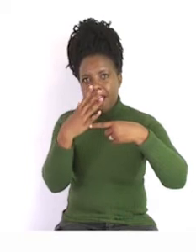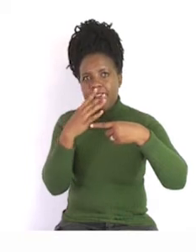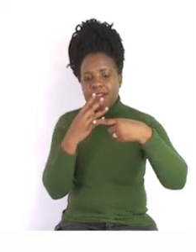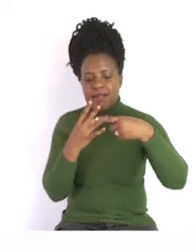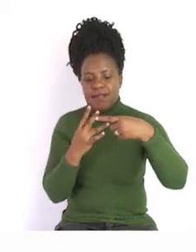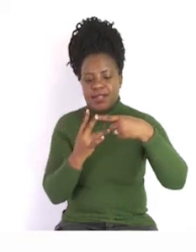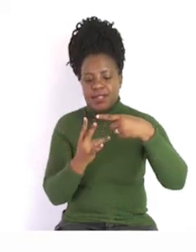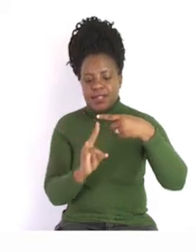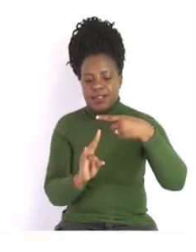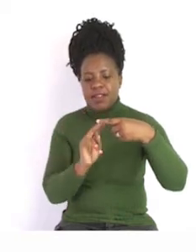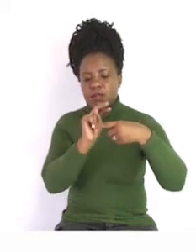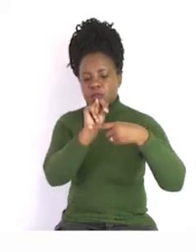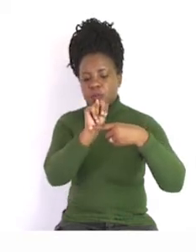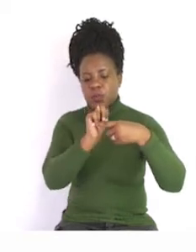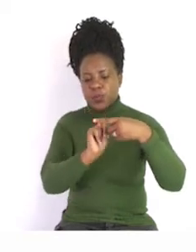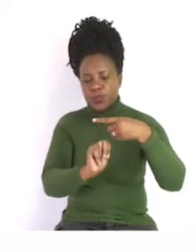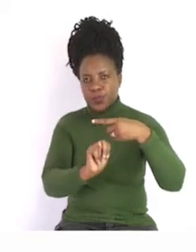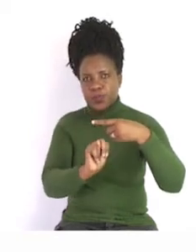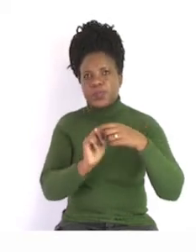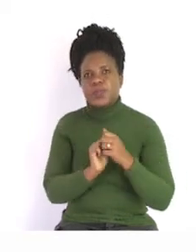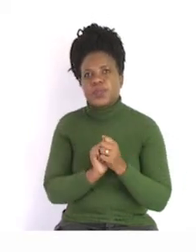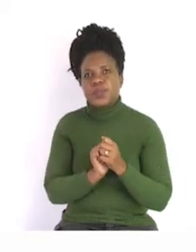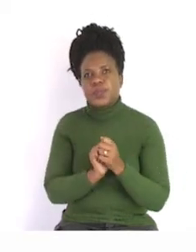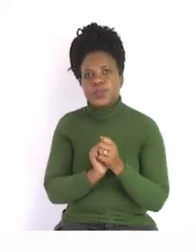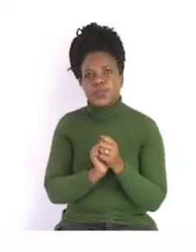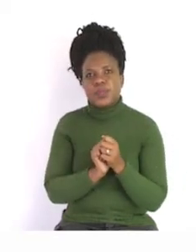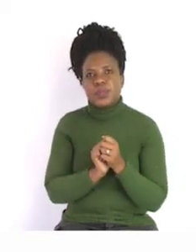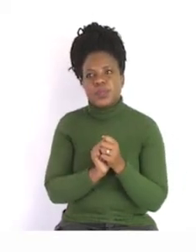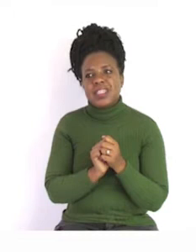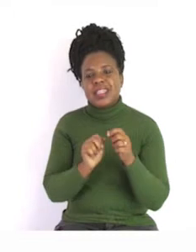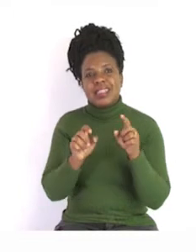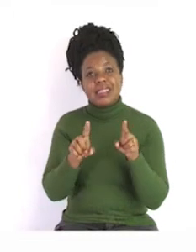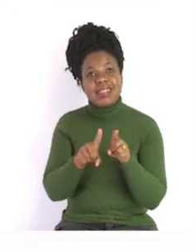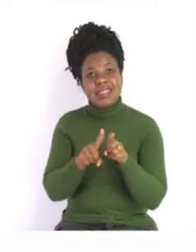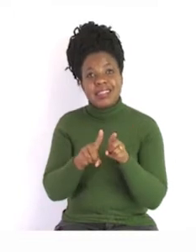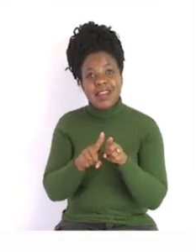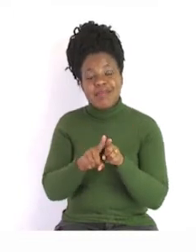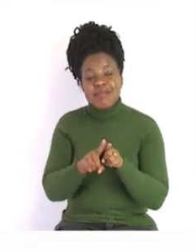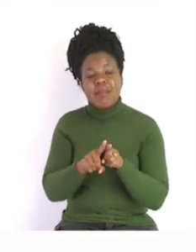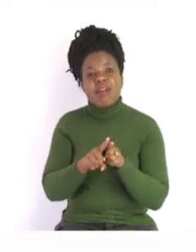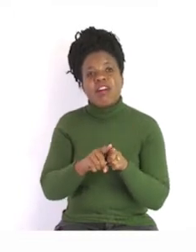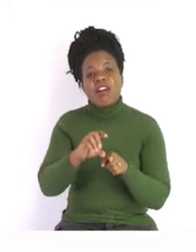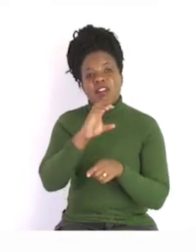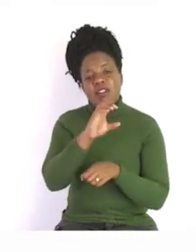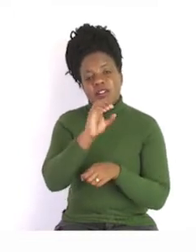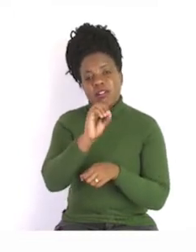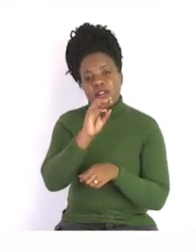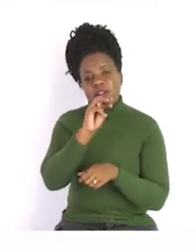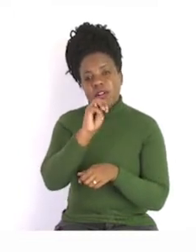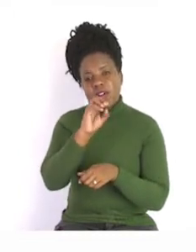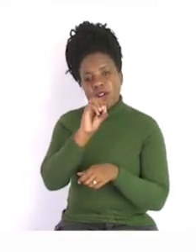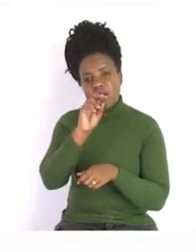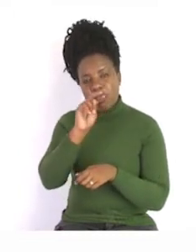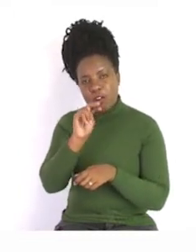7. But then you will notice that it looks like a common fraction. And that is also one of the things that we are going to